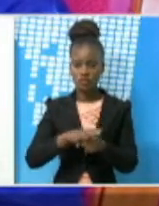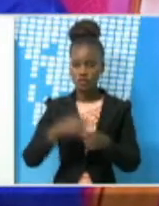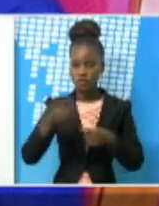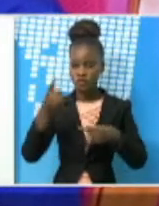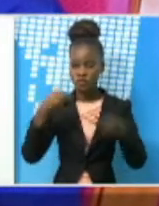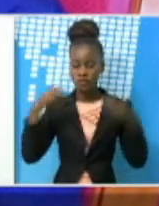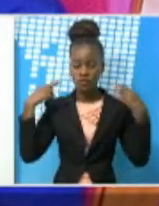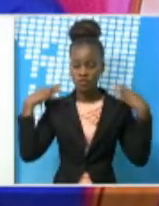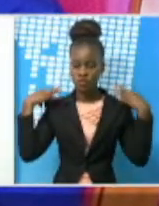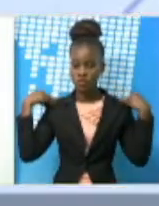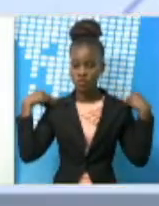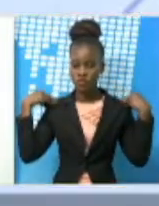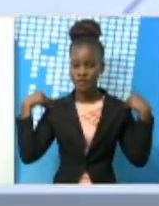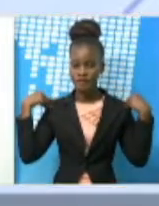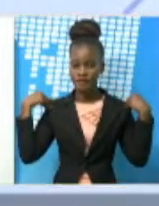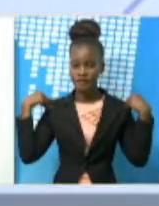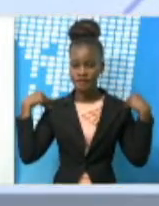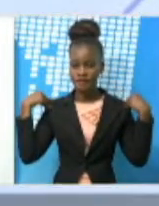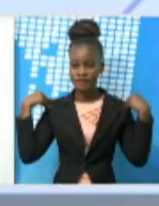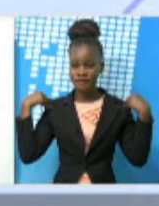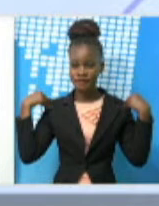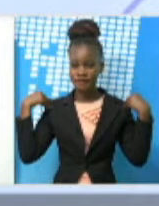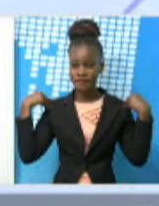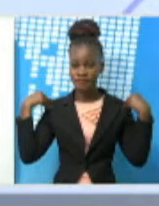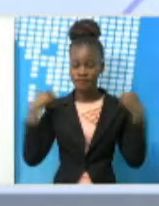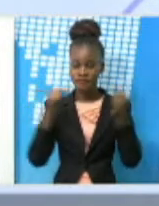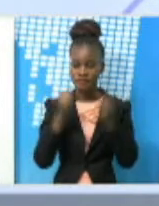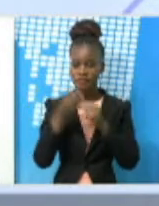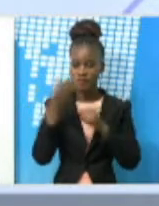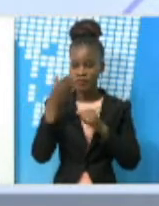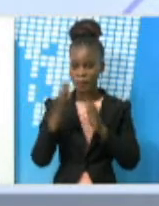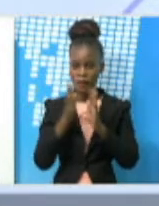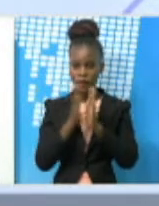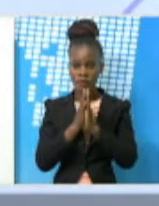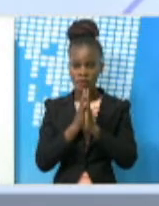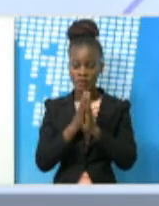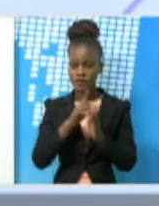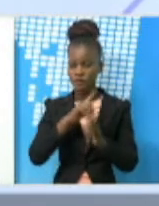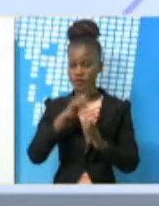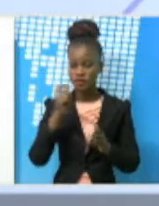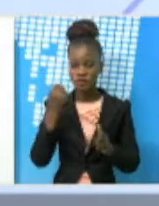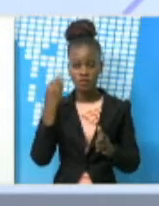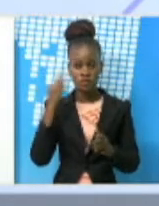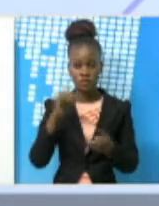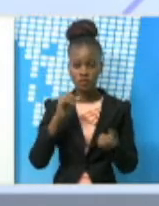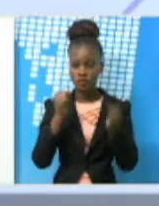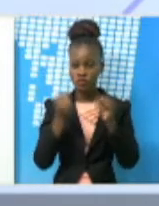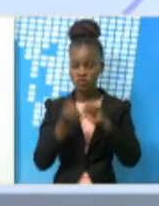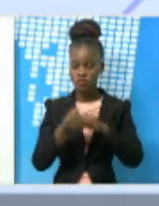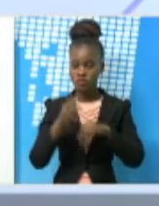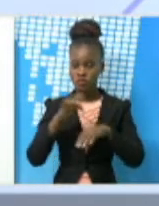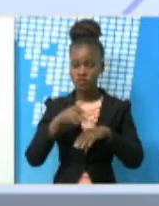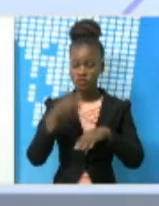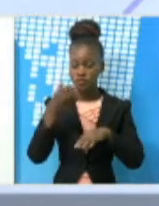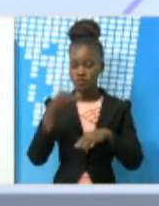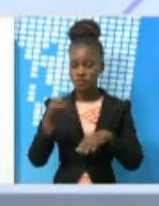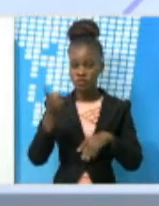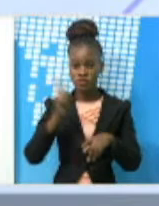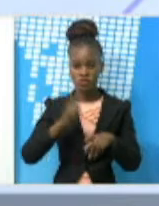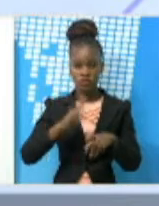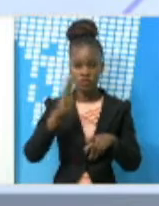vocational training. With gratitude, the positive changes that are being implemented by the